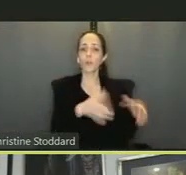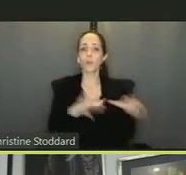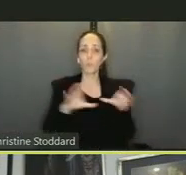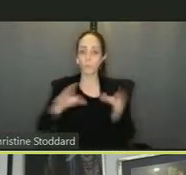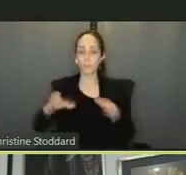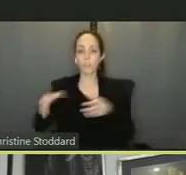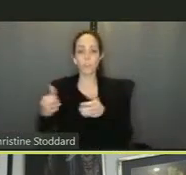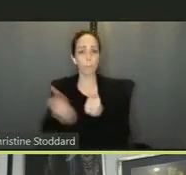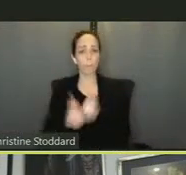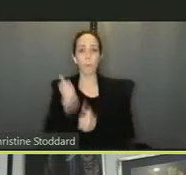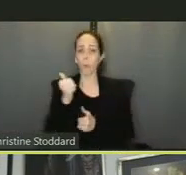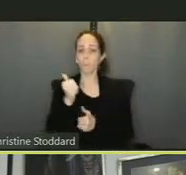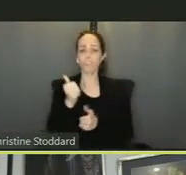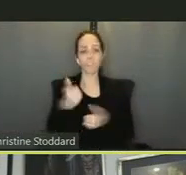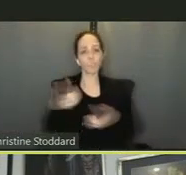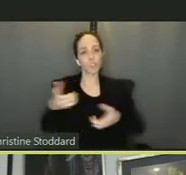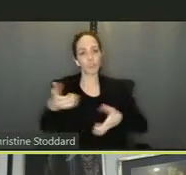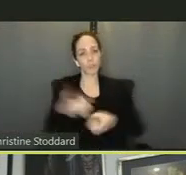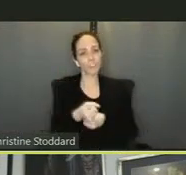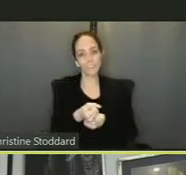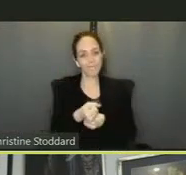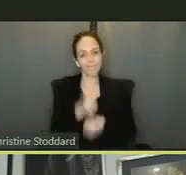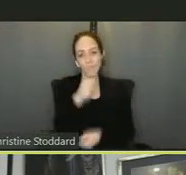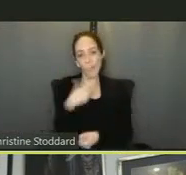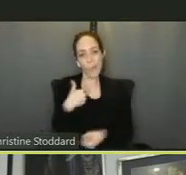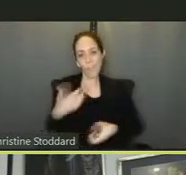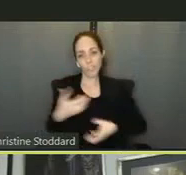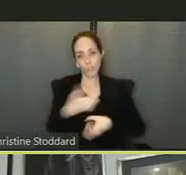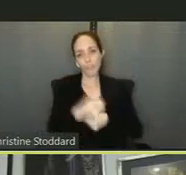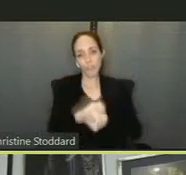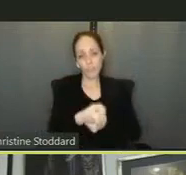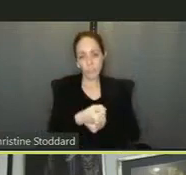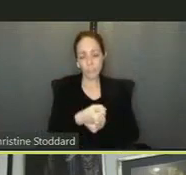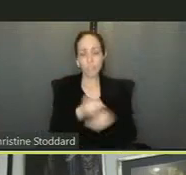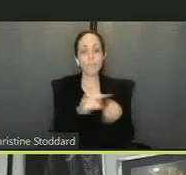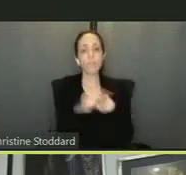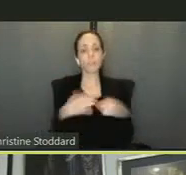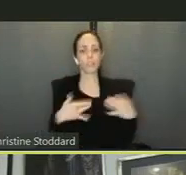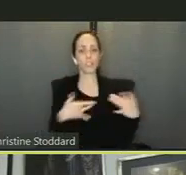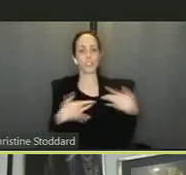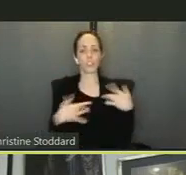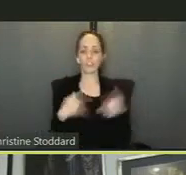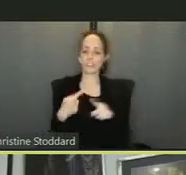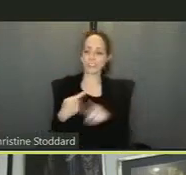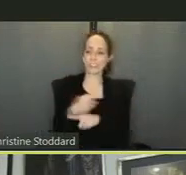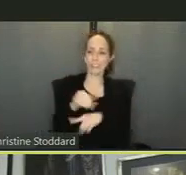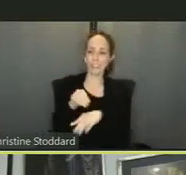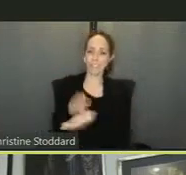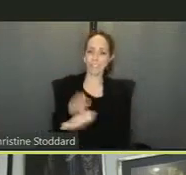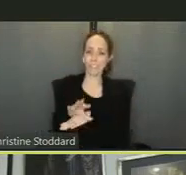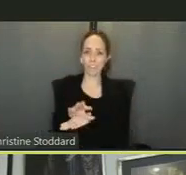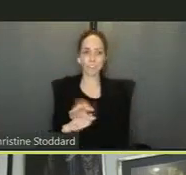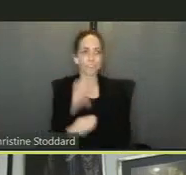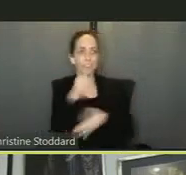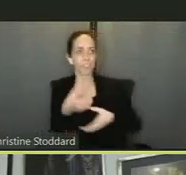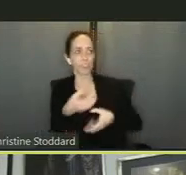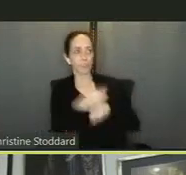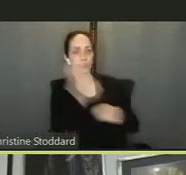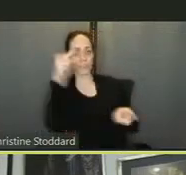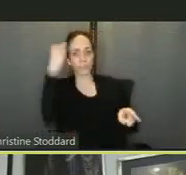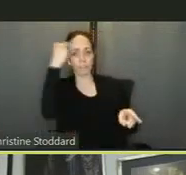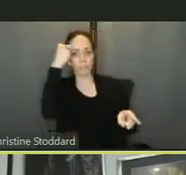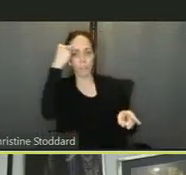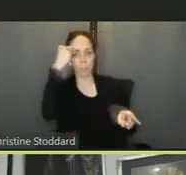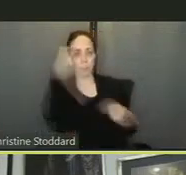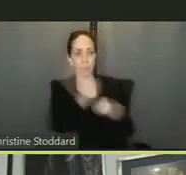trust. So worried about the possible side effects and then not trusting the government to make sure that the vaccine is safe and effective. Other